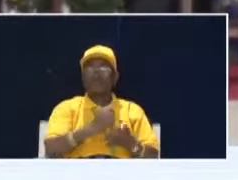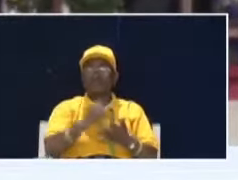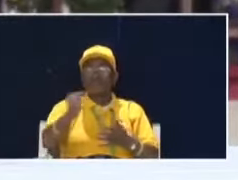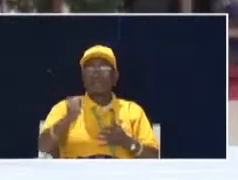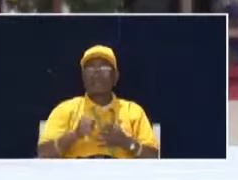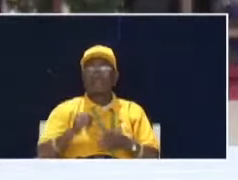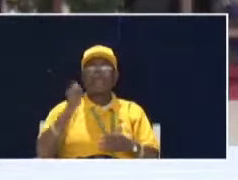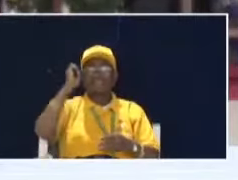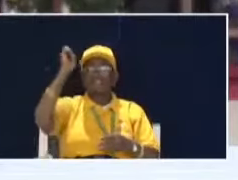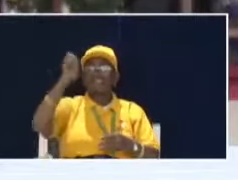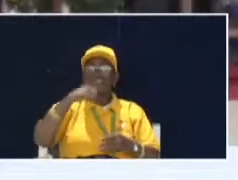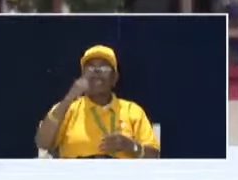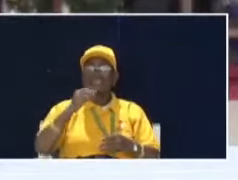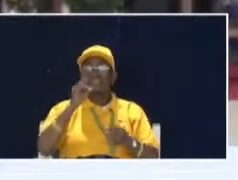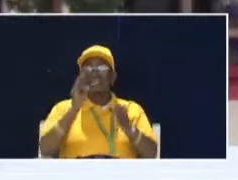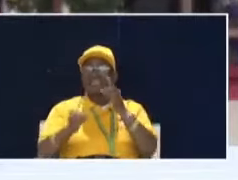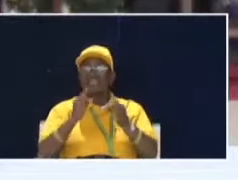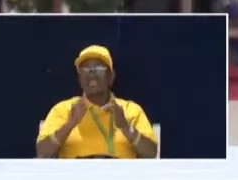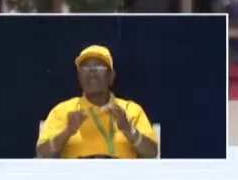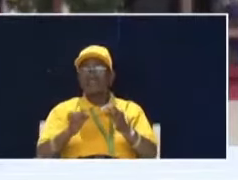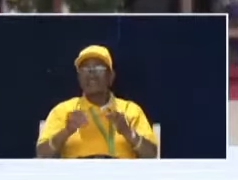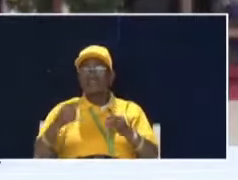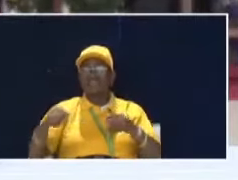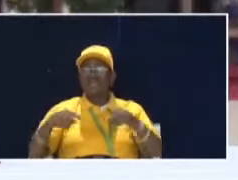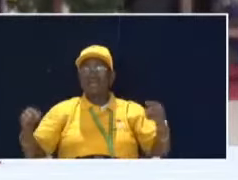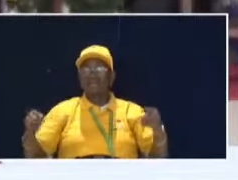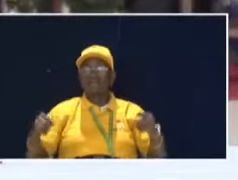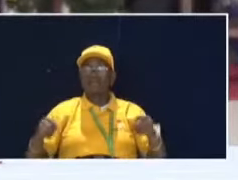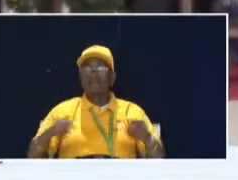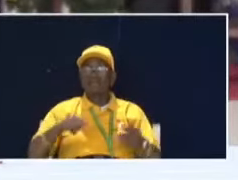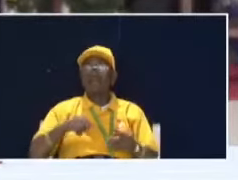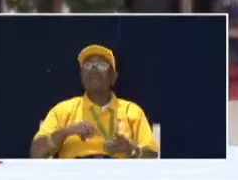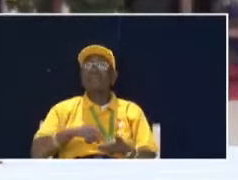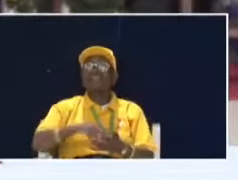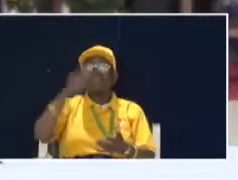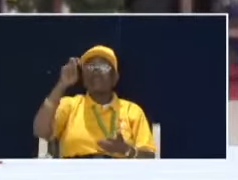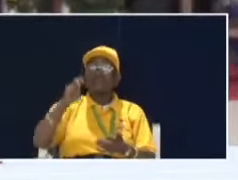He said, if the enemies gang up against you, they will fall.